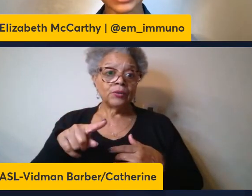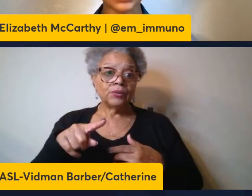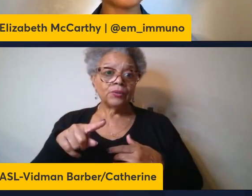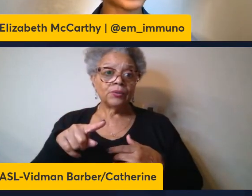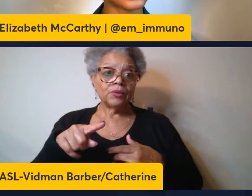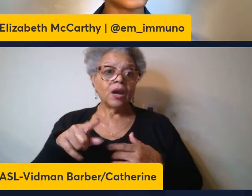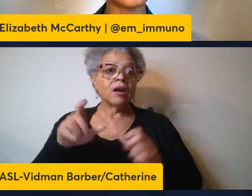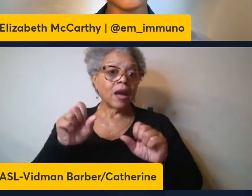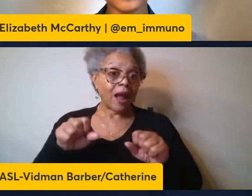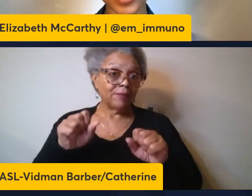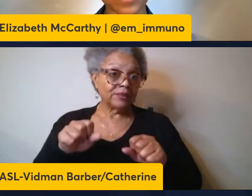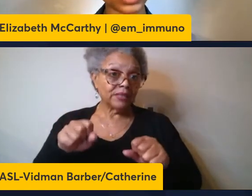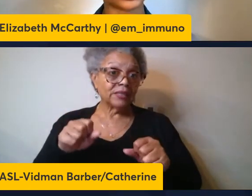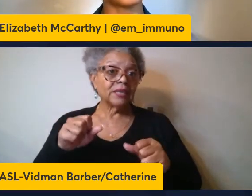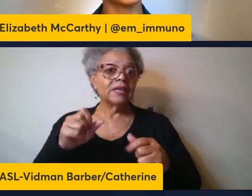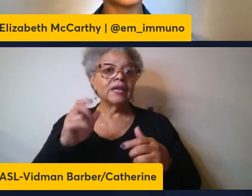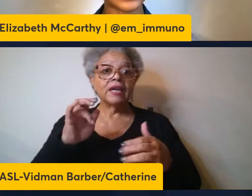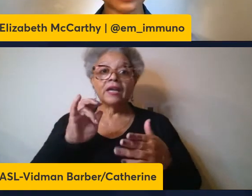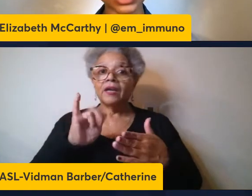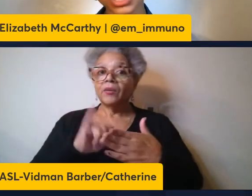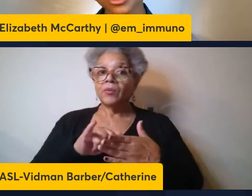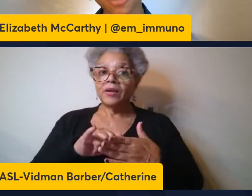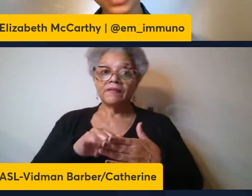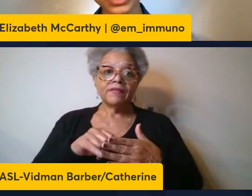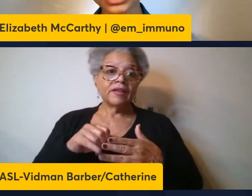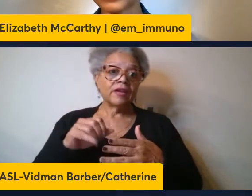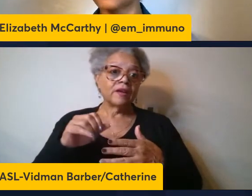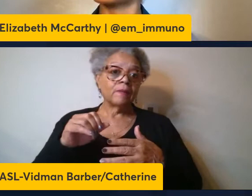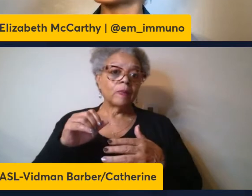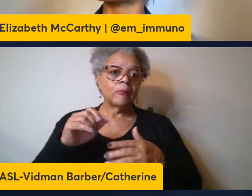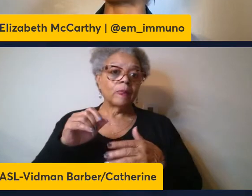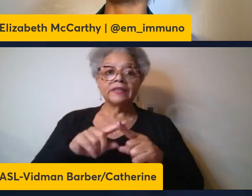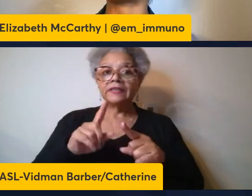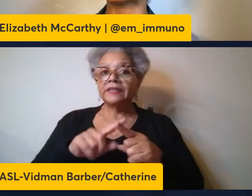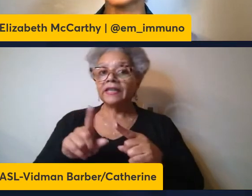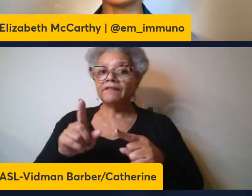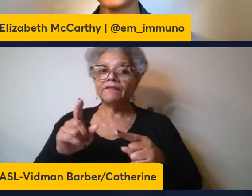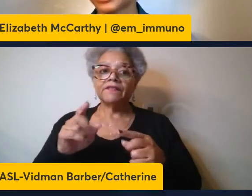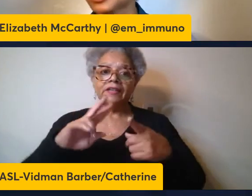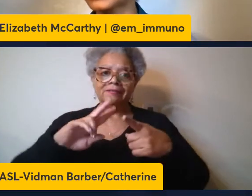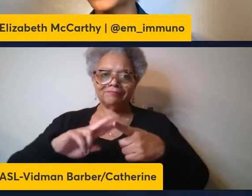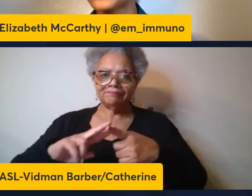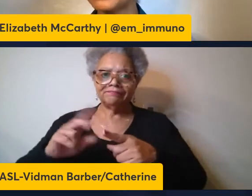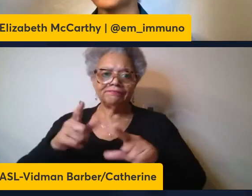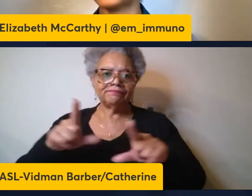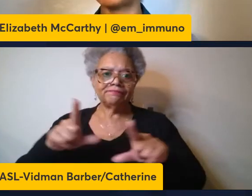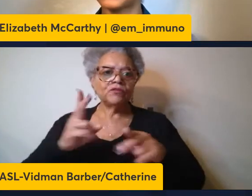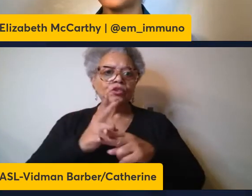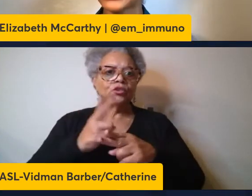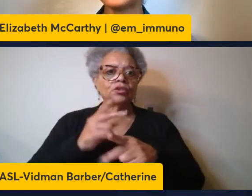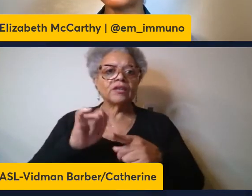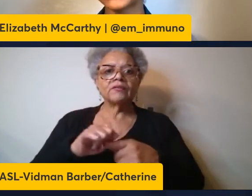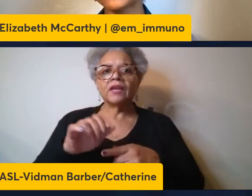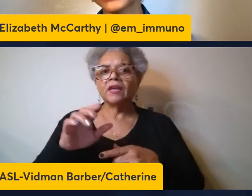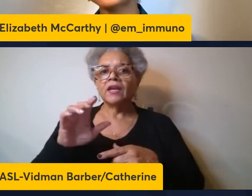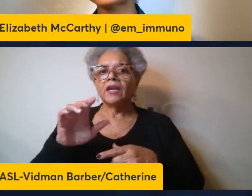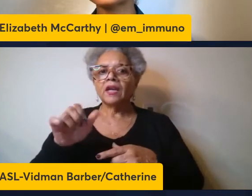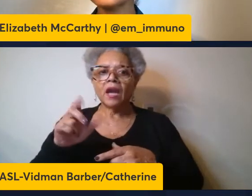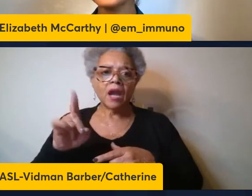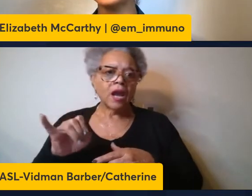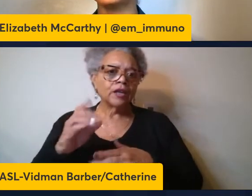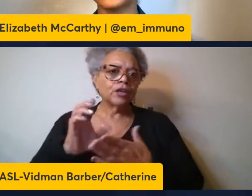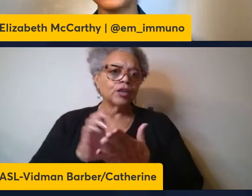competent in like Python and R, right, which are the languages that are often used in bioinformatics, or have experience with cloud computing. But if you have a